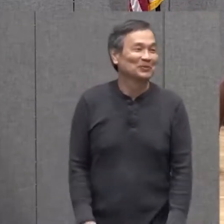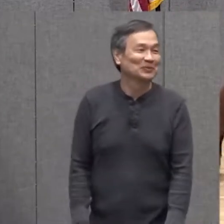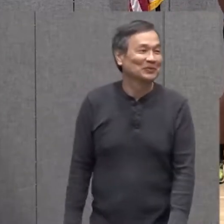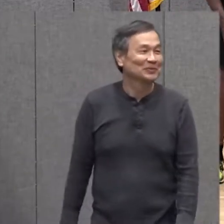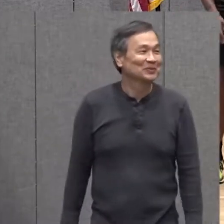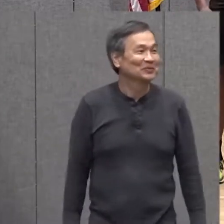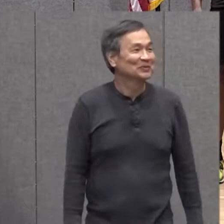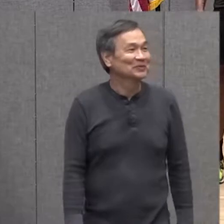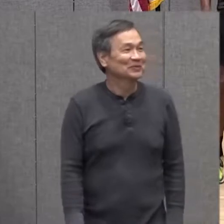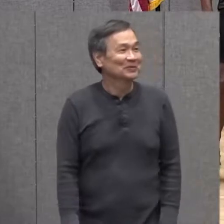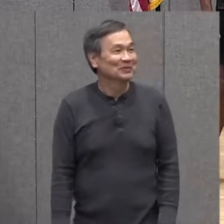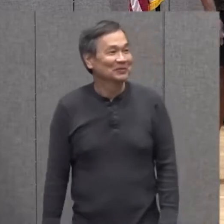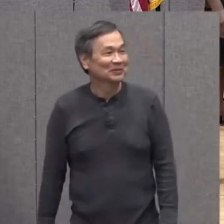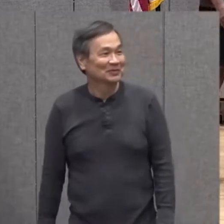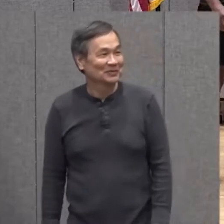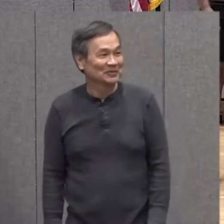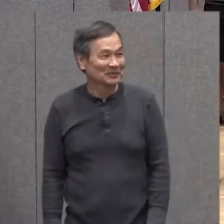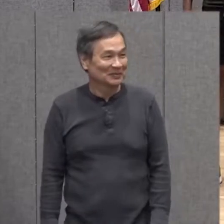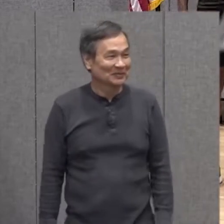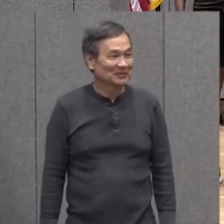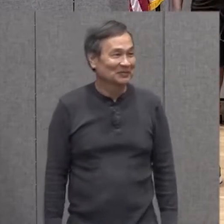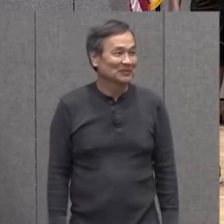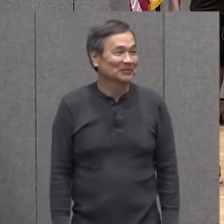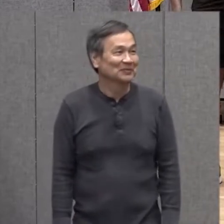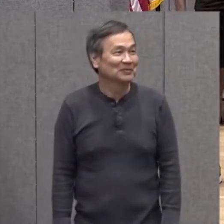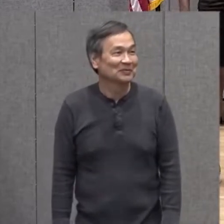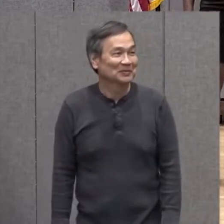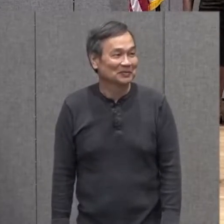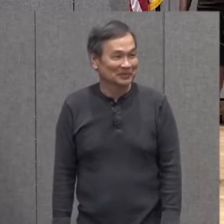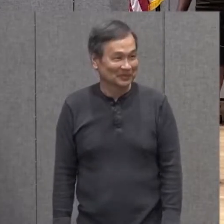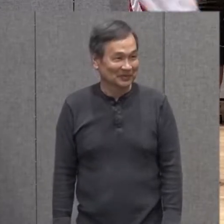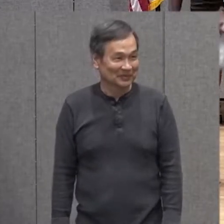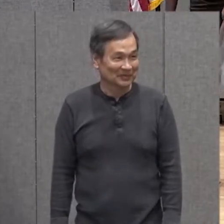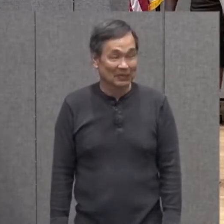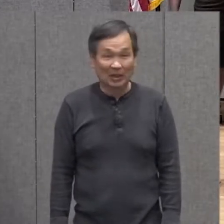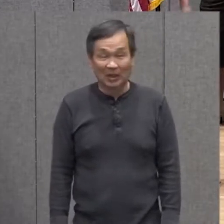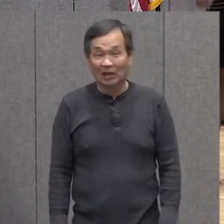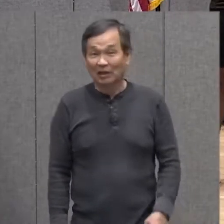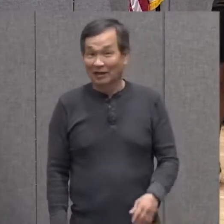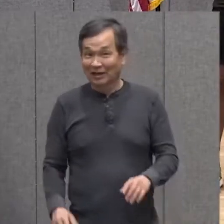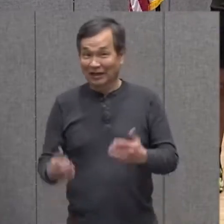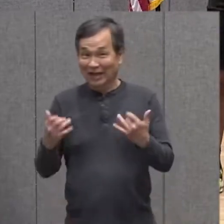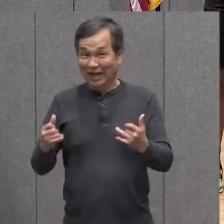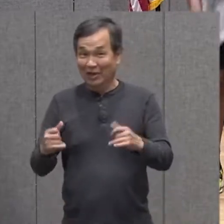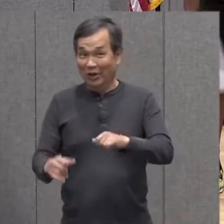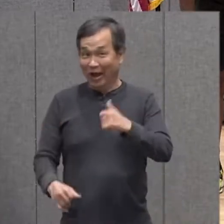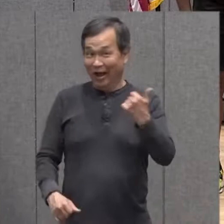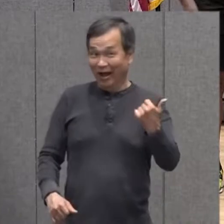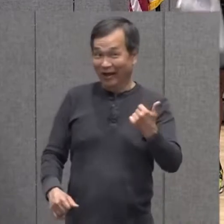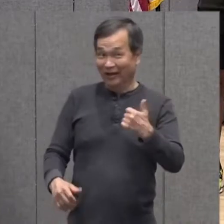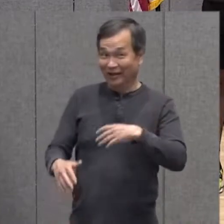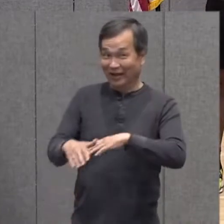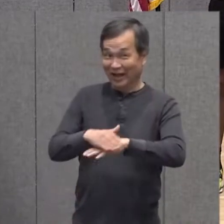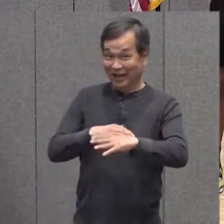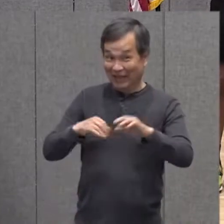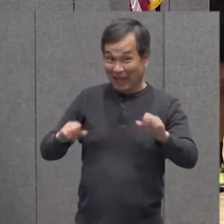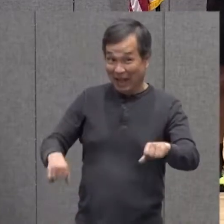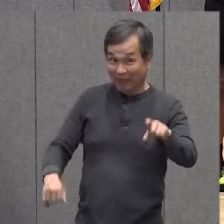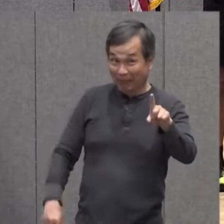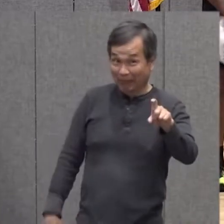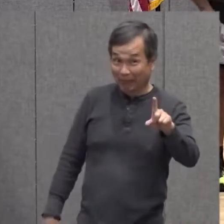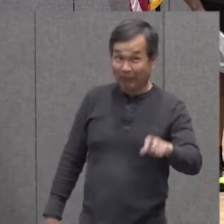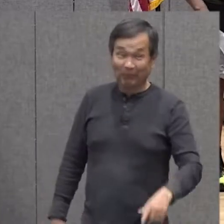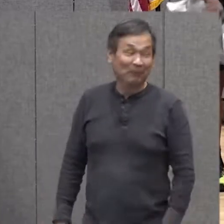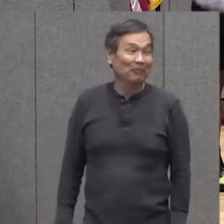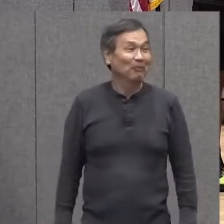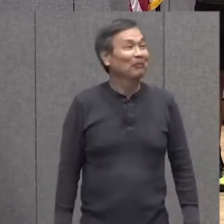que yo sepa en cuál momento debo agarrar la bolsa. Let's try switching to our non-dominant hand now. Cambiemos a la mano que